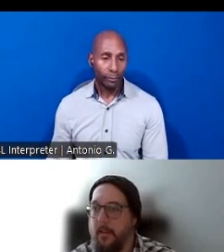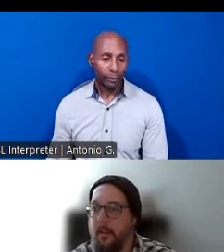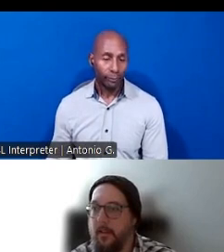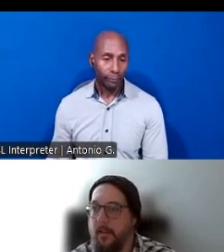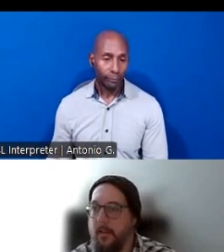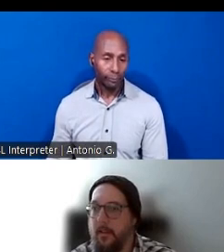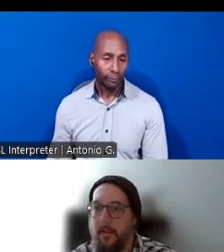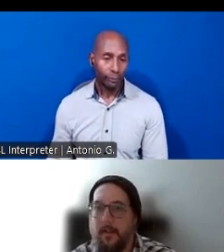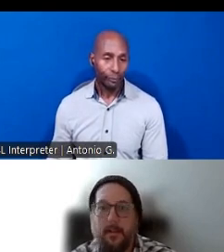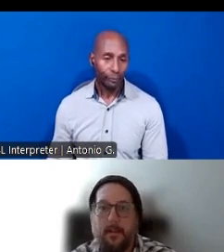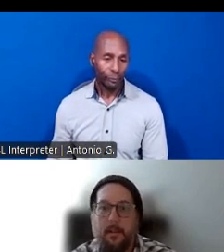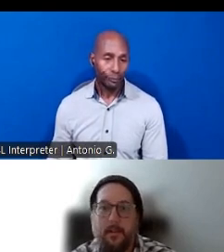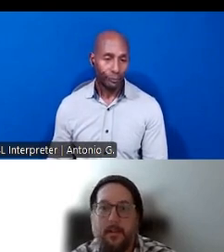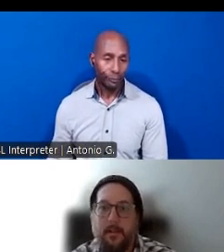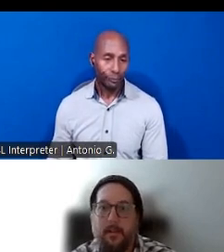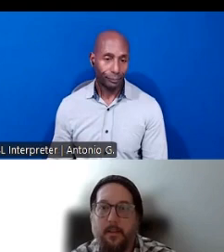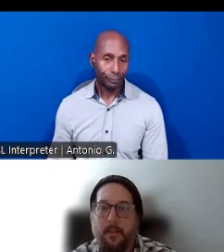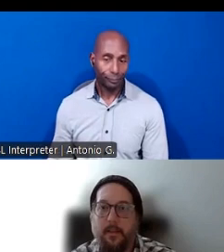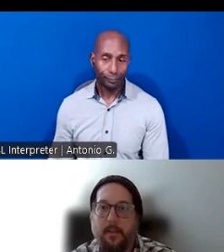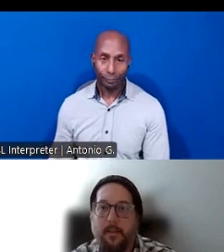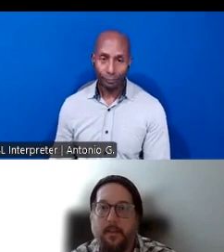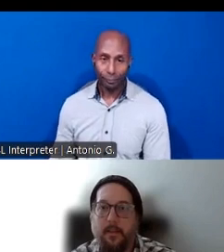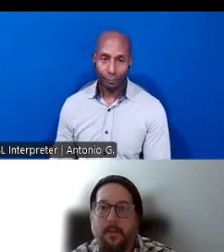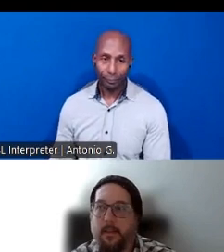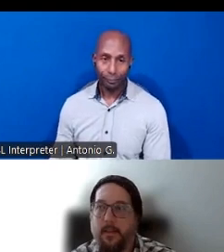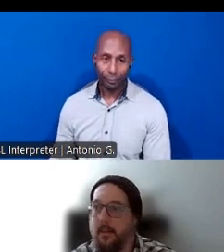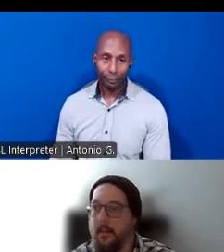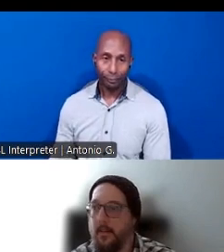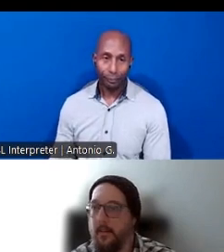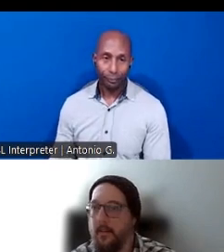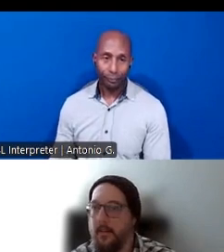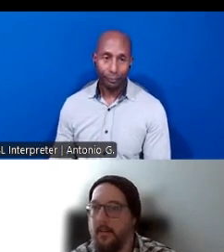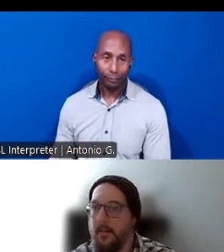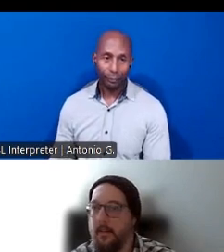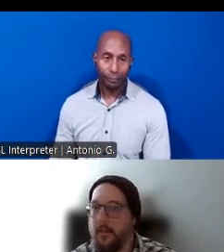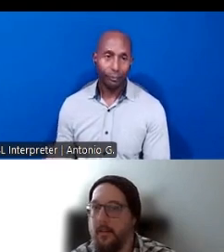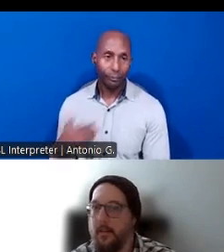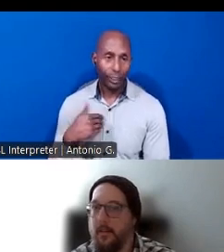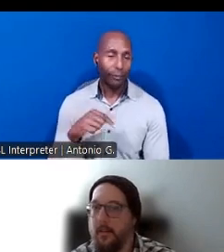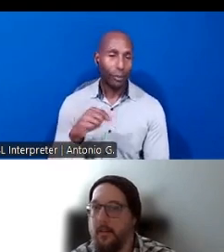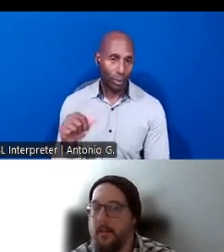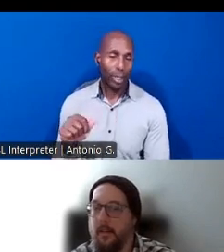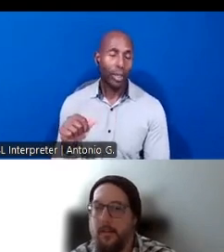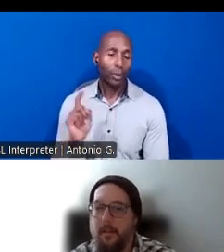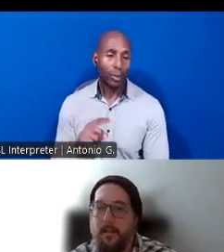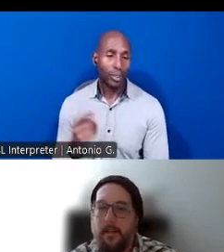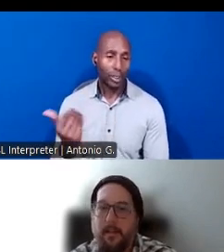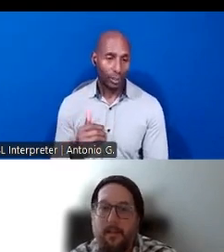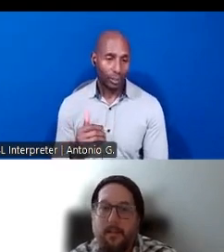And it looks like we're still answering a question in the Q&A pod.